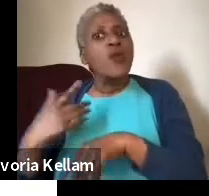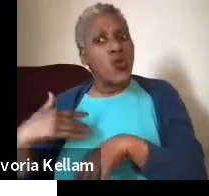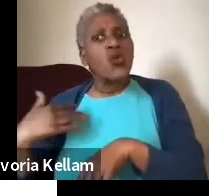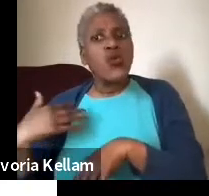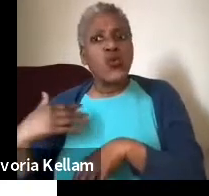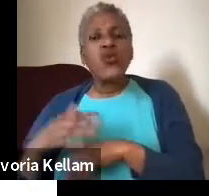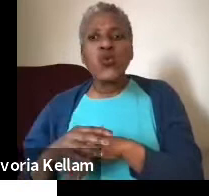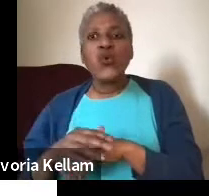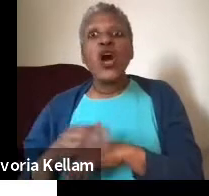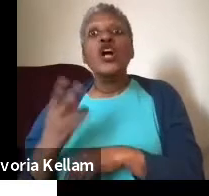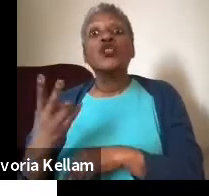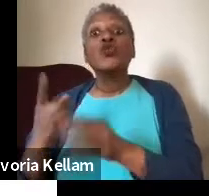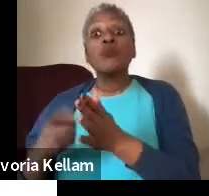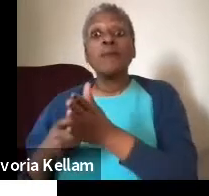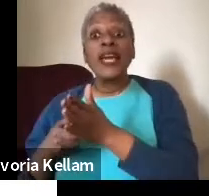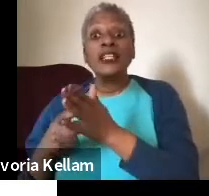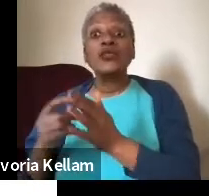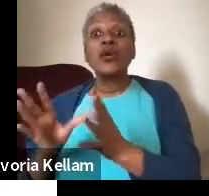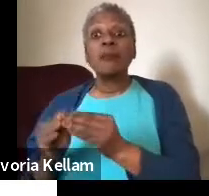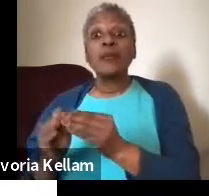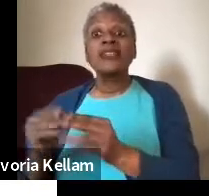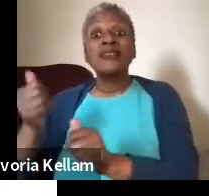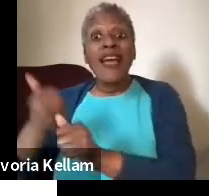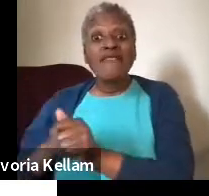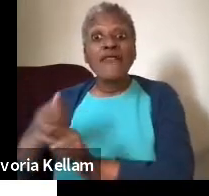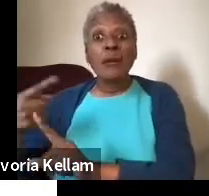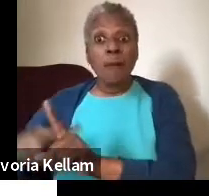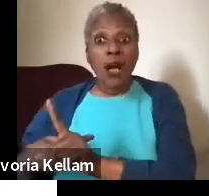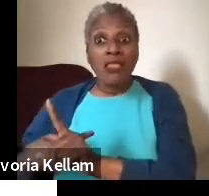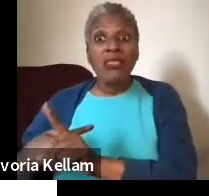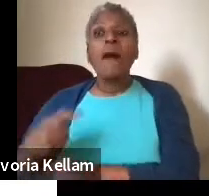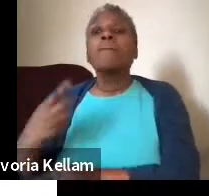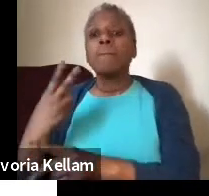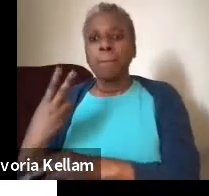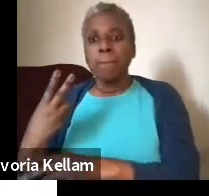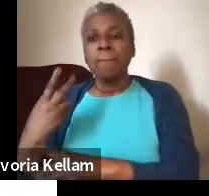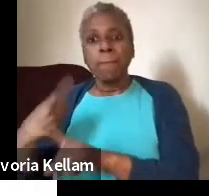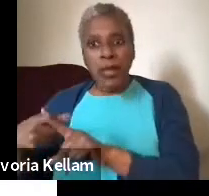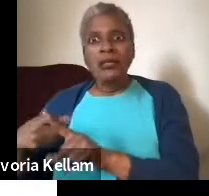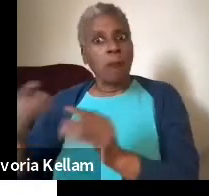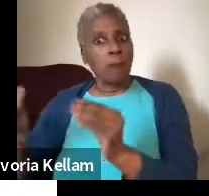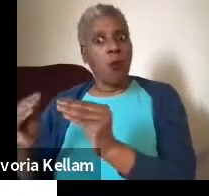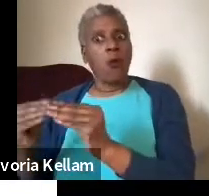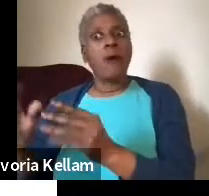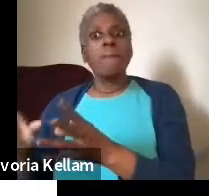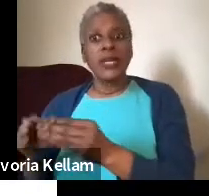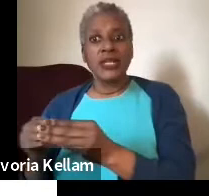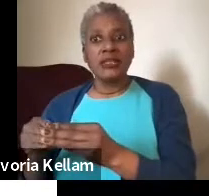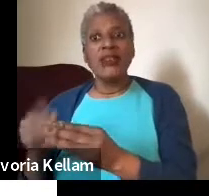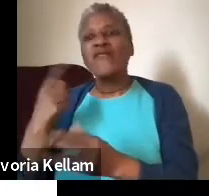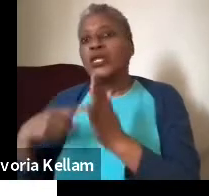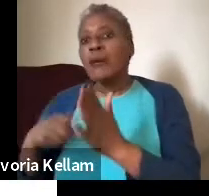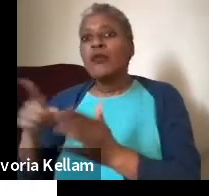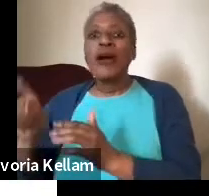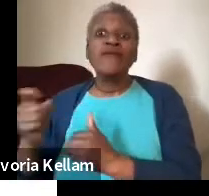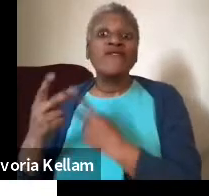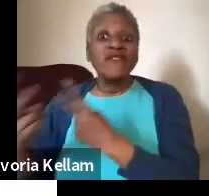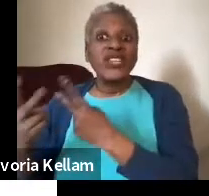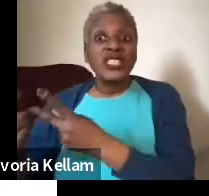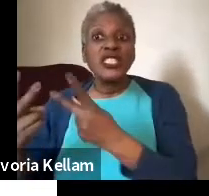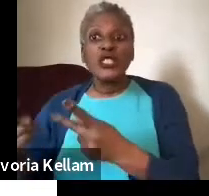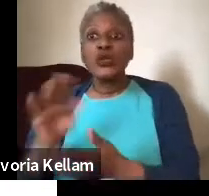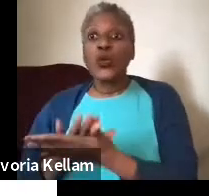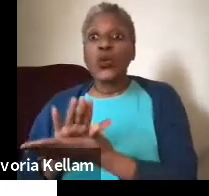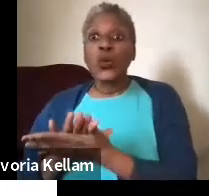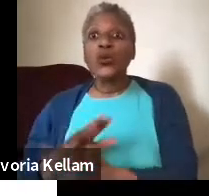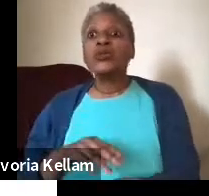mandatory meetings each month. Council members are expected to visit schools, participate in committees, as well as taking